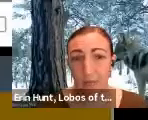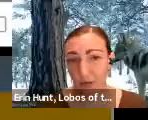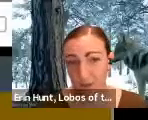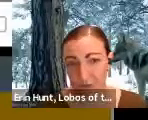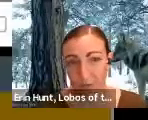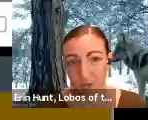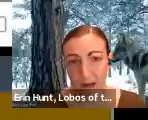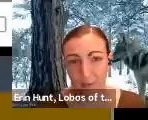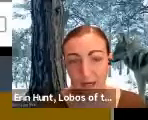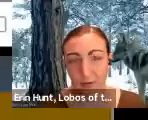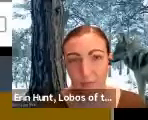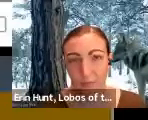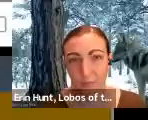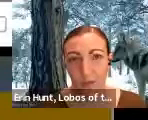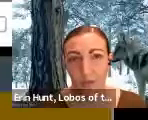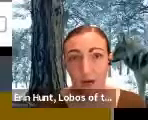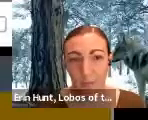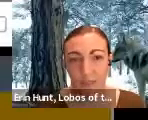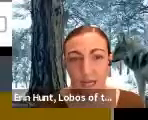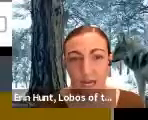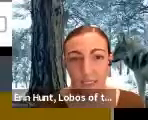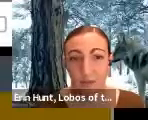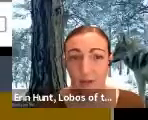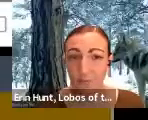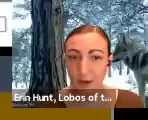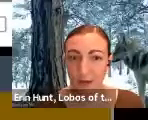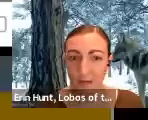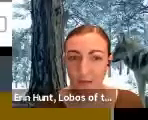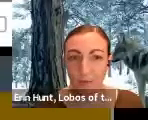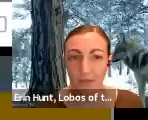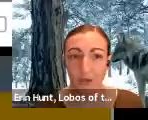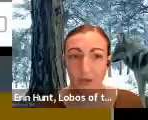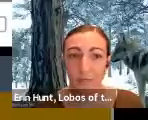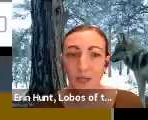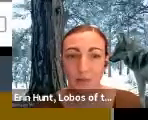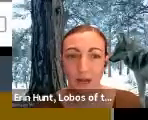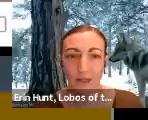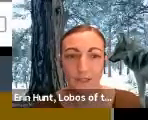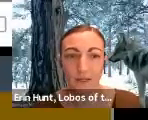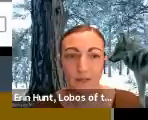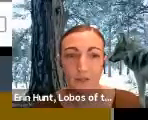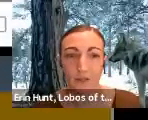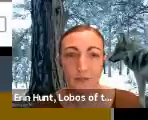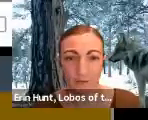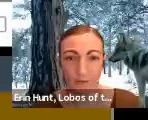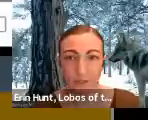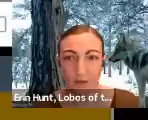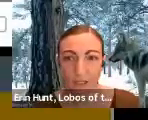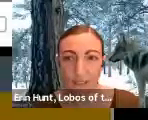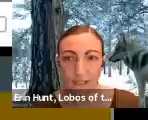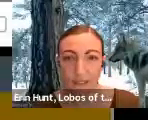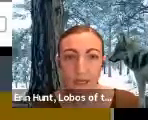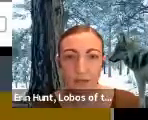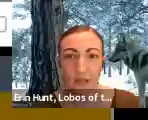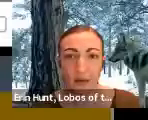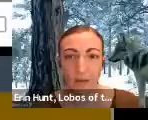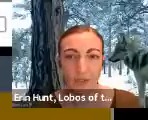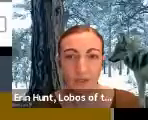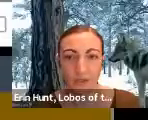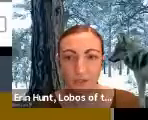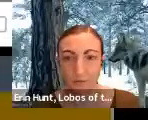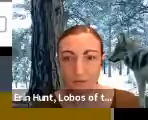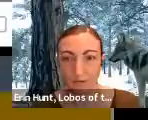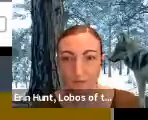rather than based on suitable habitat. Their habitat is being threatened by human impacts, including livestock grazing and